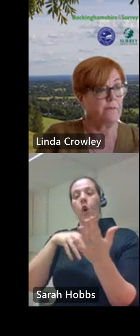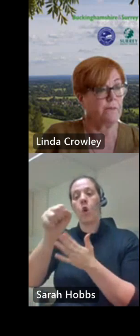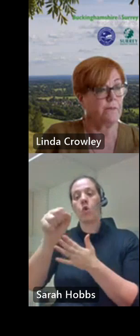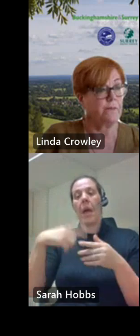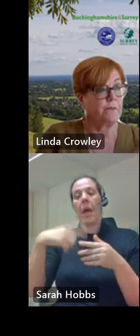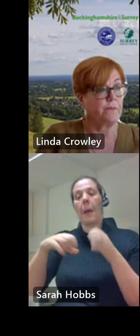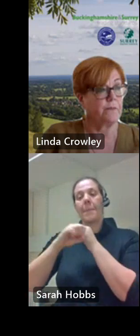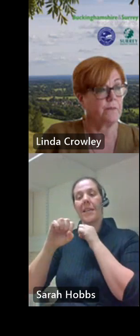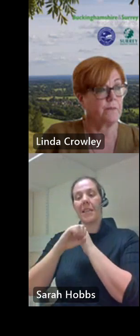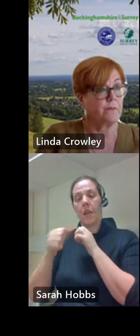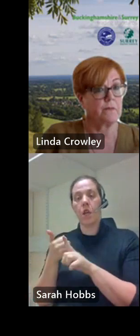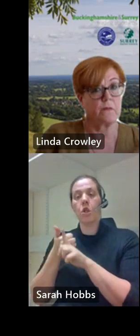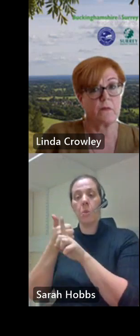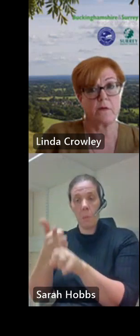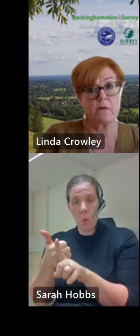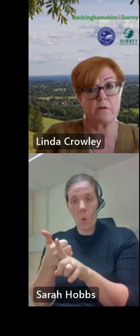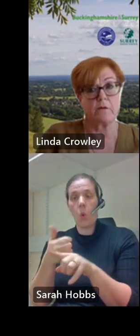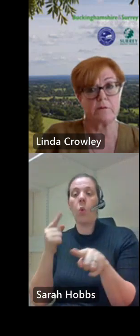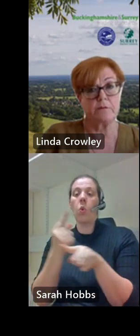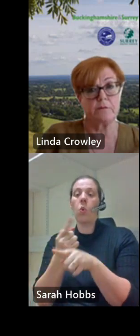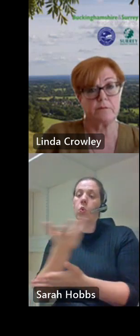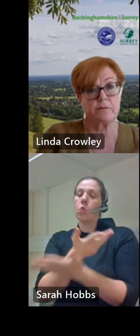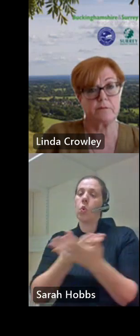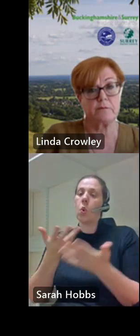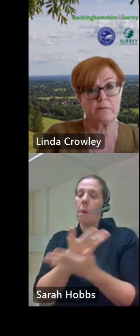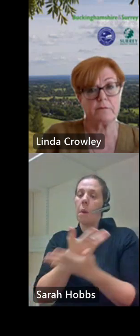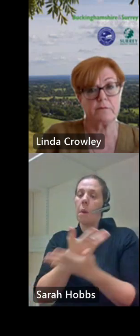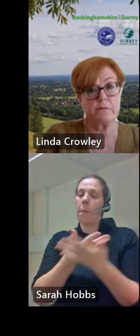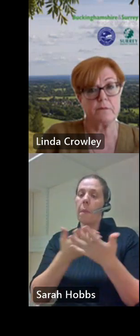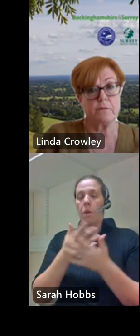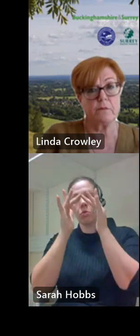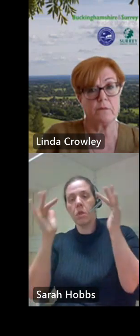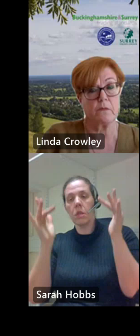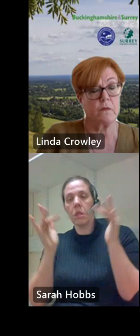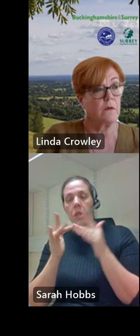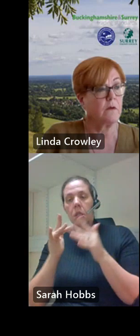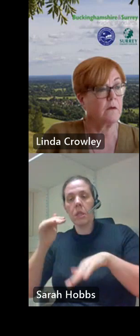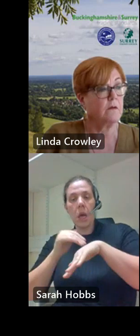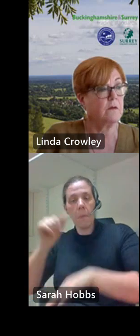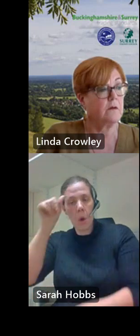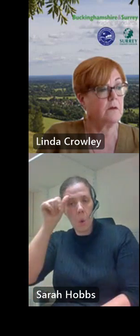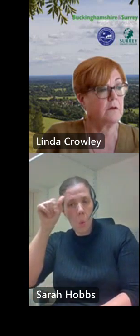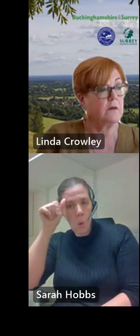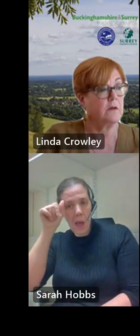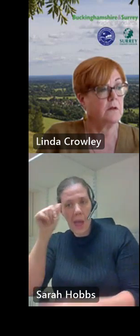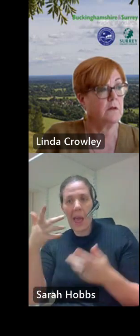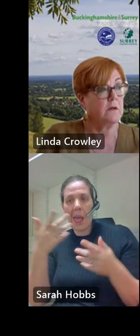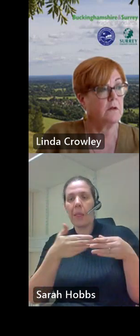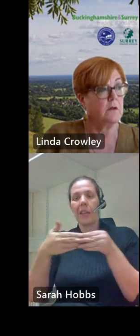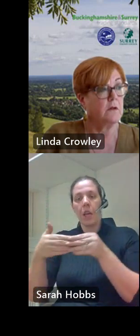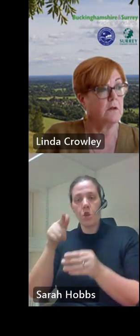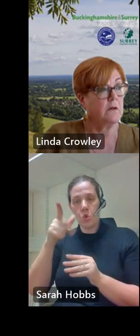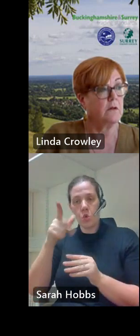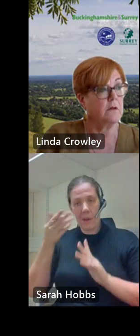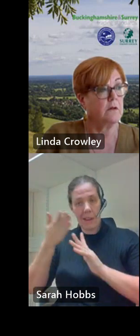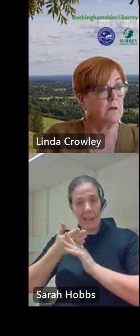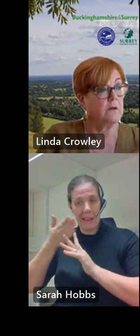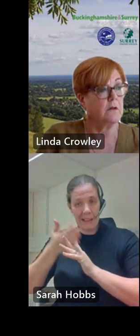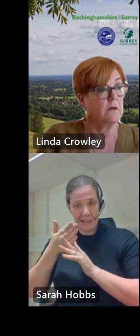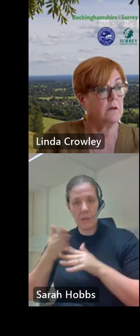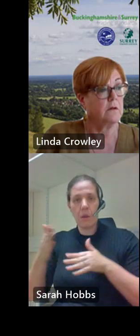Sport. So we're going to just talk about what cyberware is in terms of the guidance that you can access. And primarily, it's